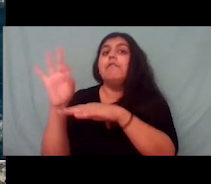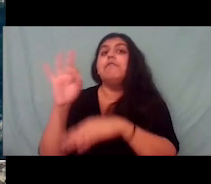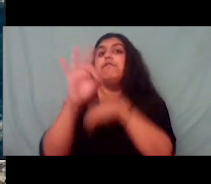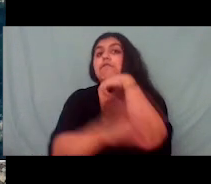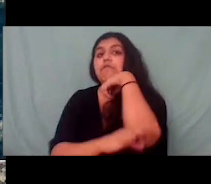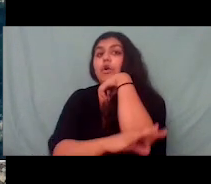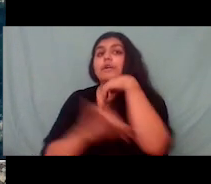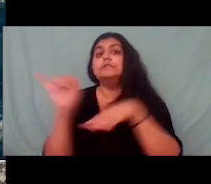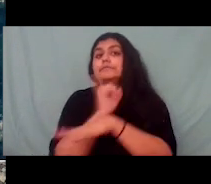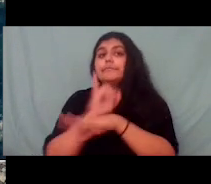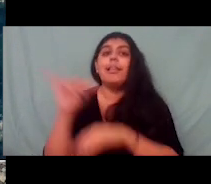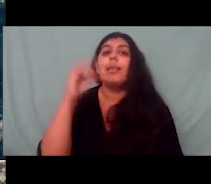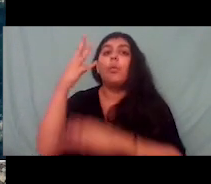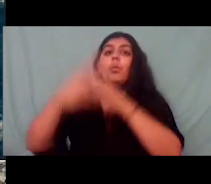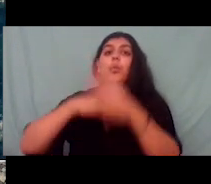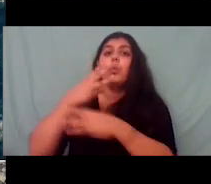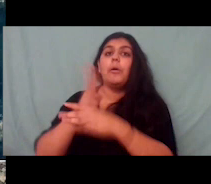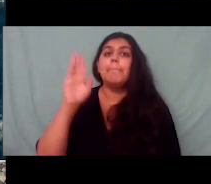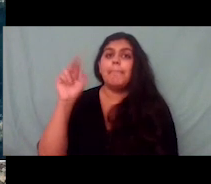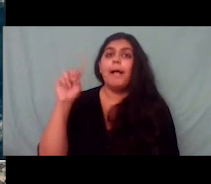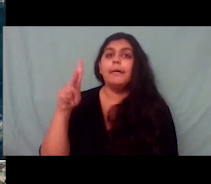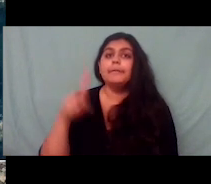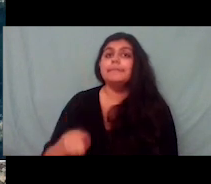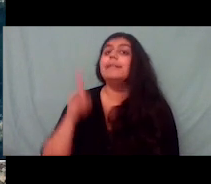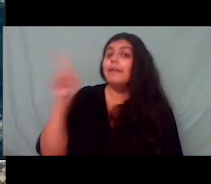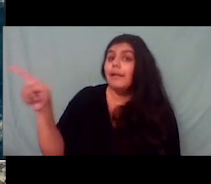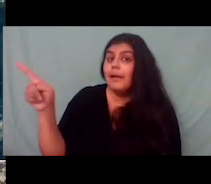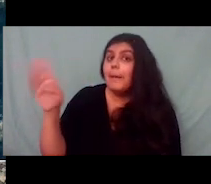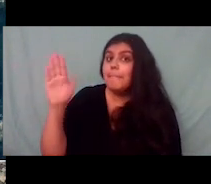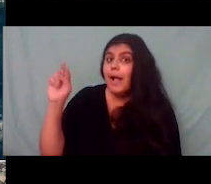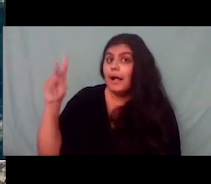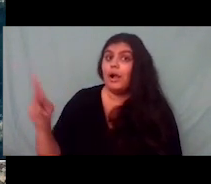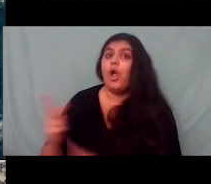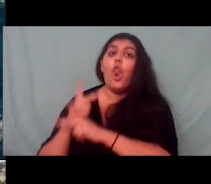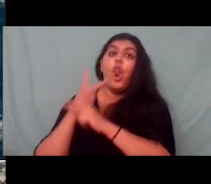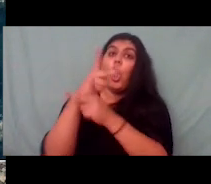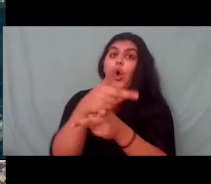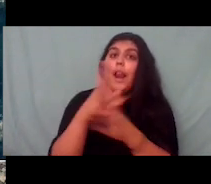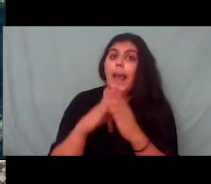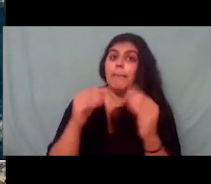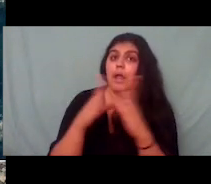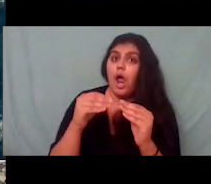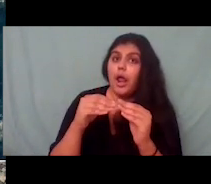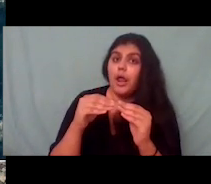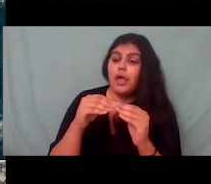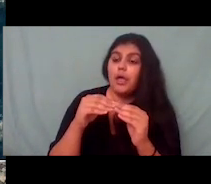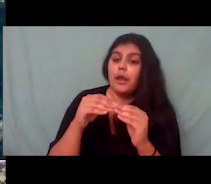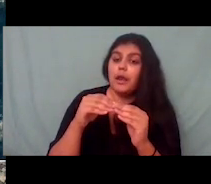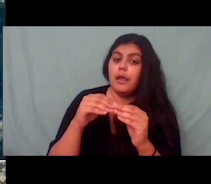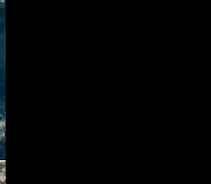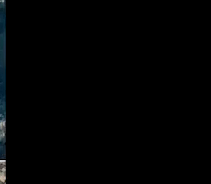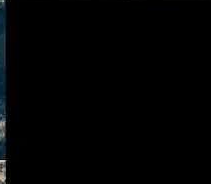foreign institutions such as the World Bank. So the World Bank loans Lebanon, which is again a failed